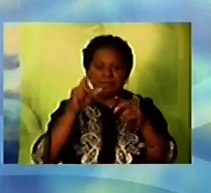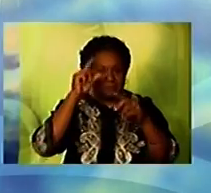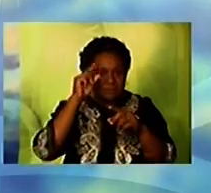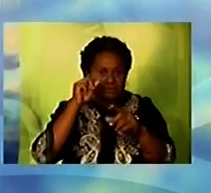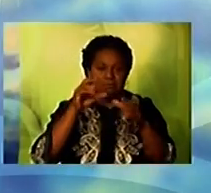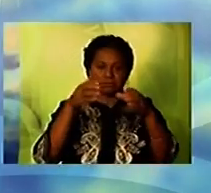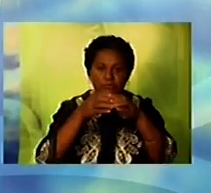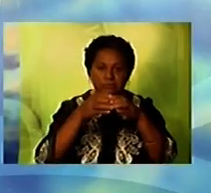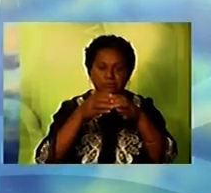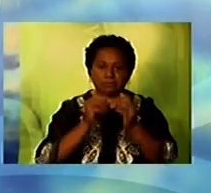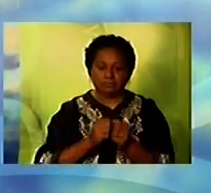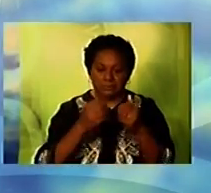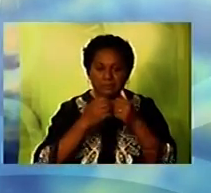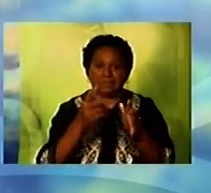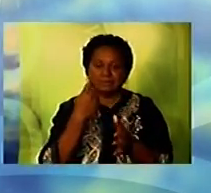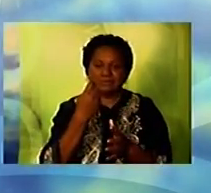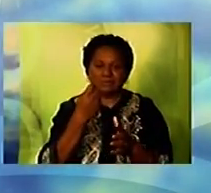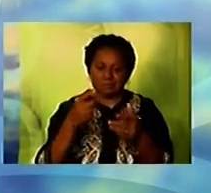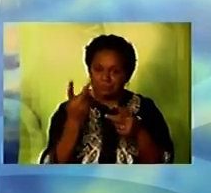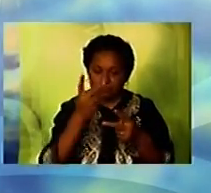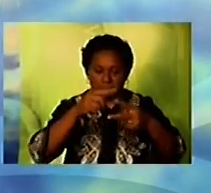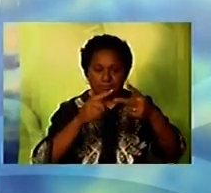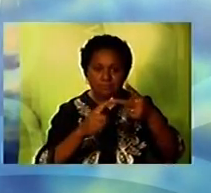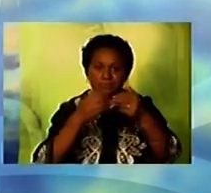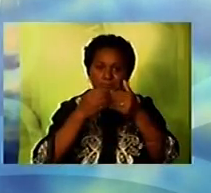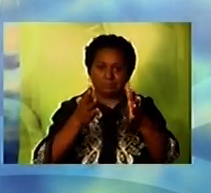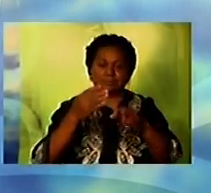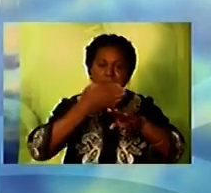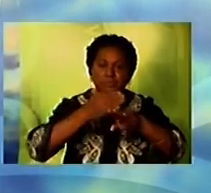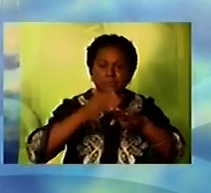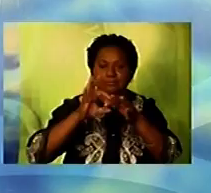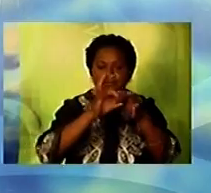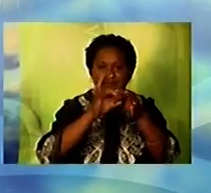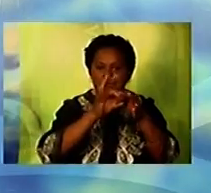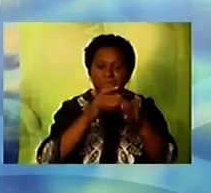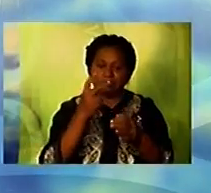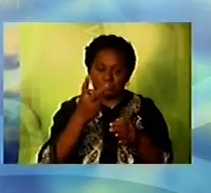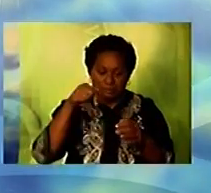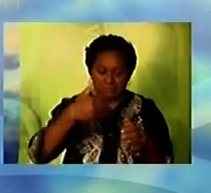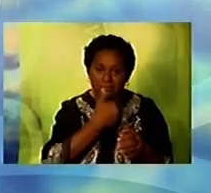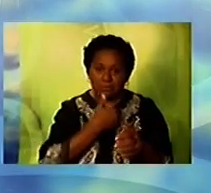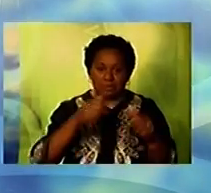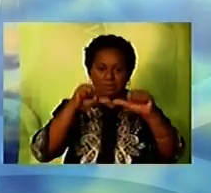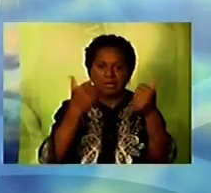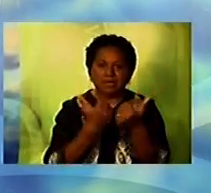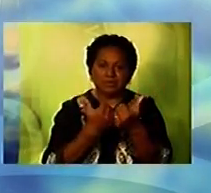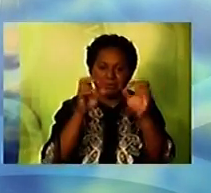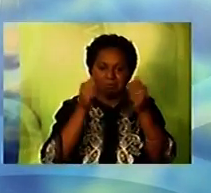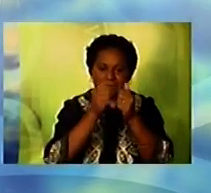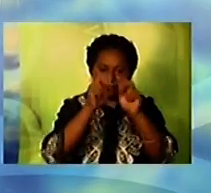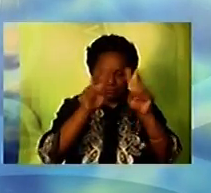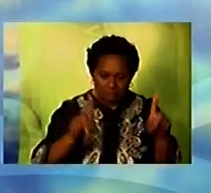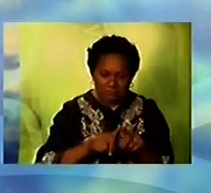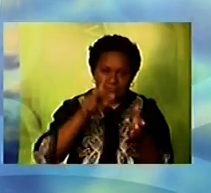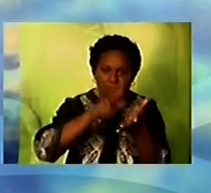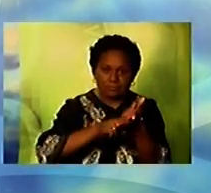start soon. It's a renewal partnership between the force and the Itoke Affairs Ministry that was sealed with a memorandum of understanding this morning.